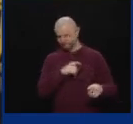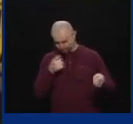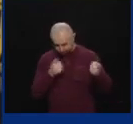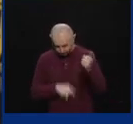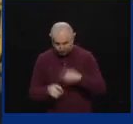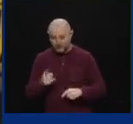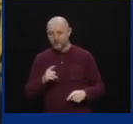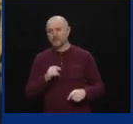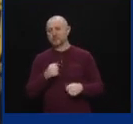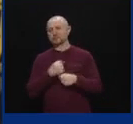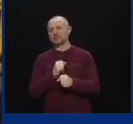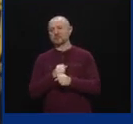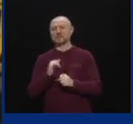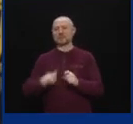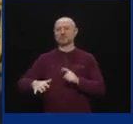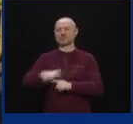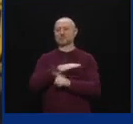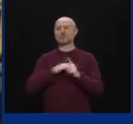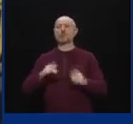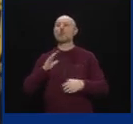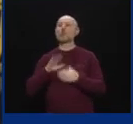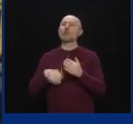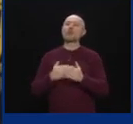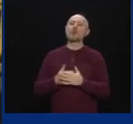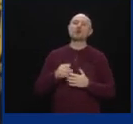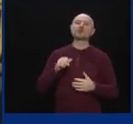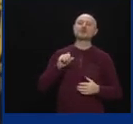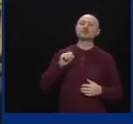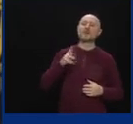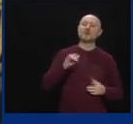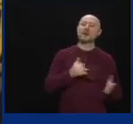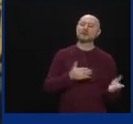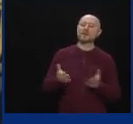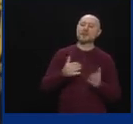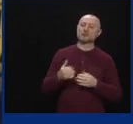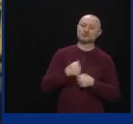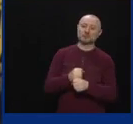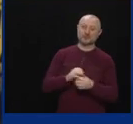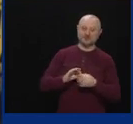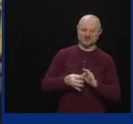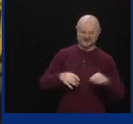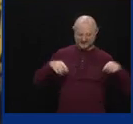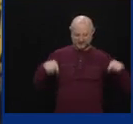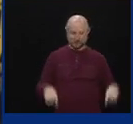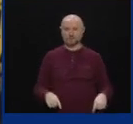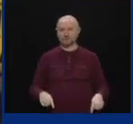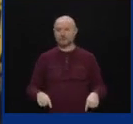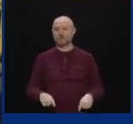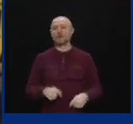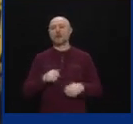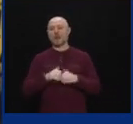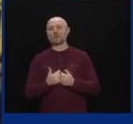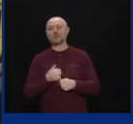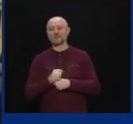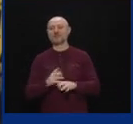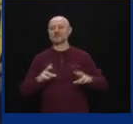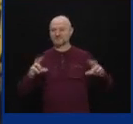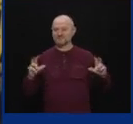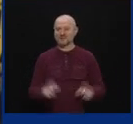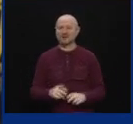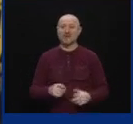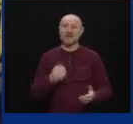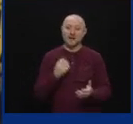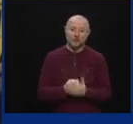necessary ecosystem so all the supply chain can be made right here. That's how we keep investing, not just in our economy,